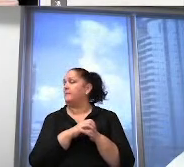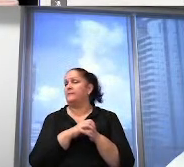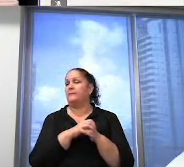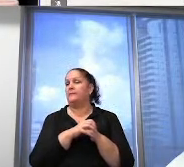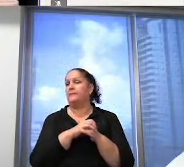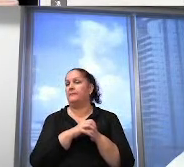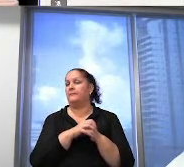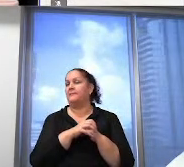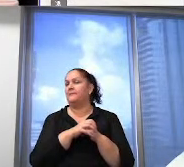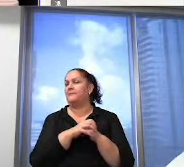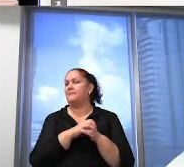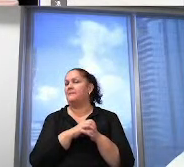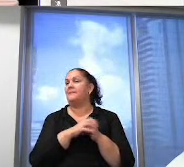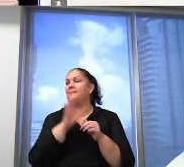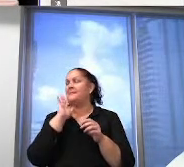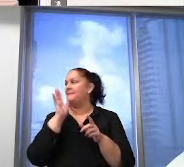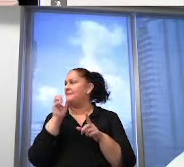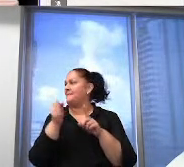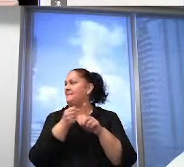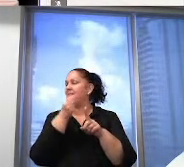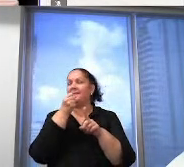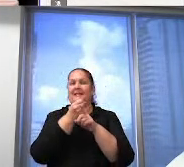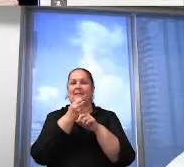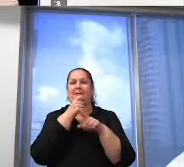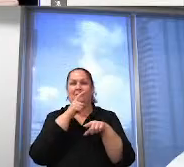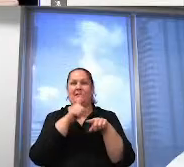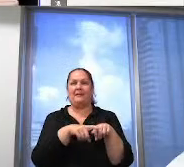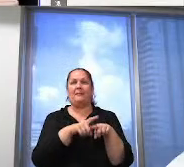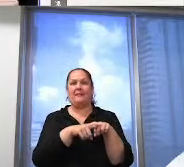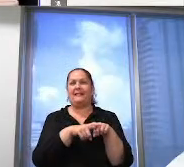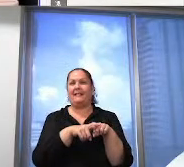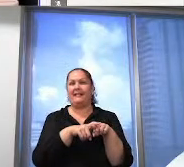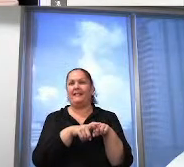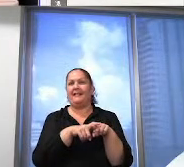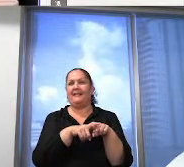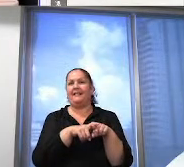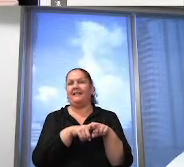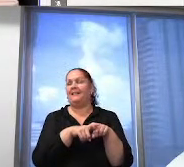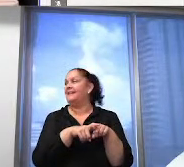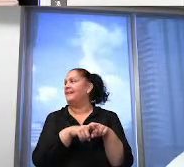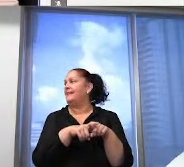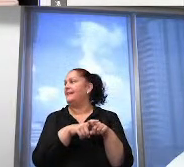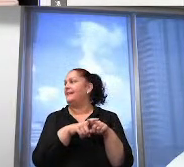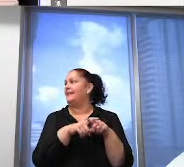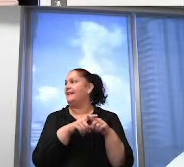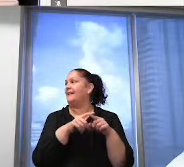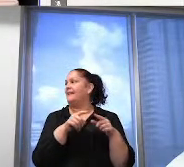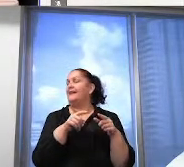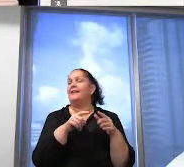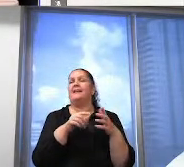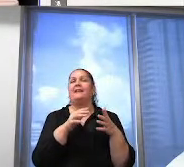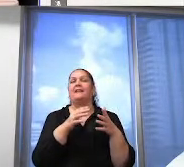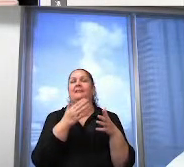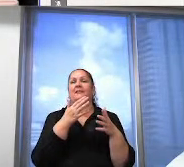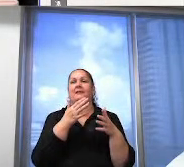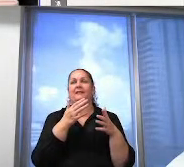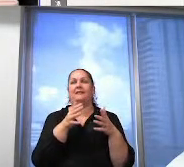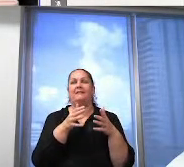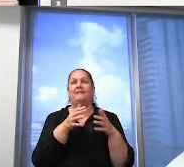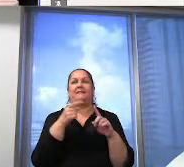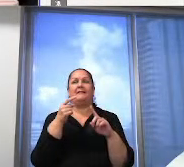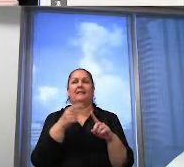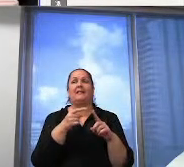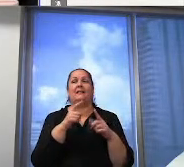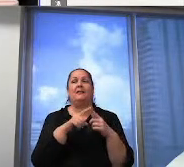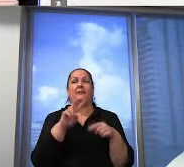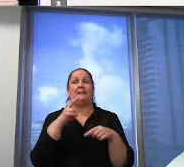It will have an impact on reliability, at least on the quickness to getting to a better